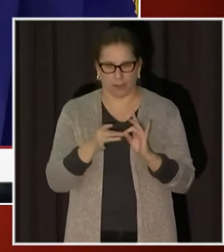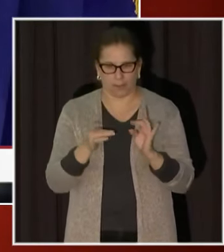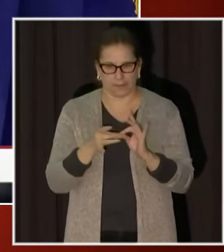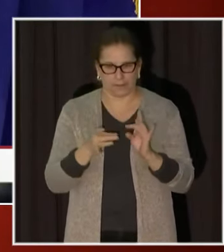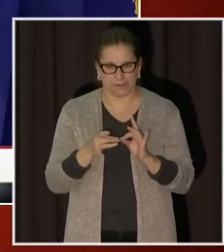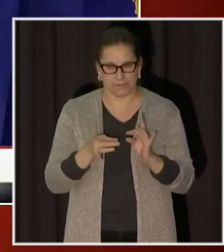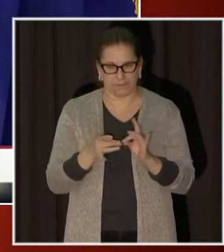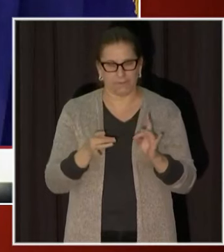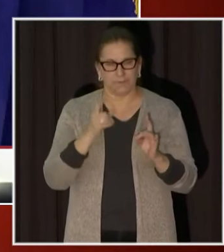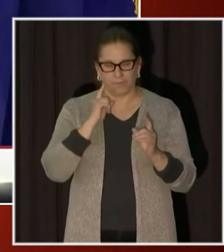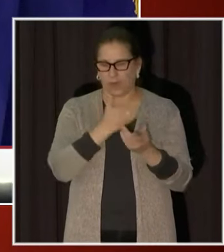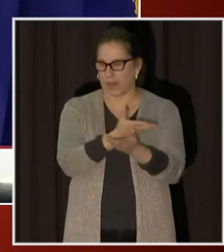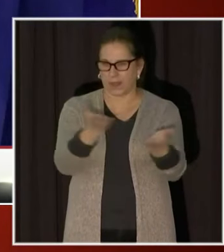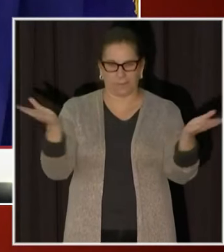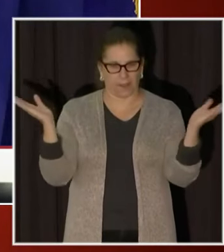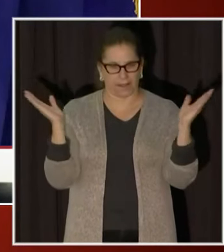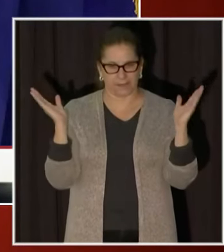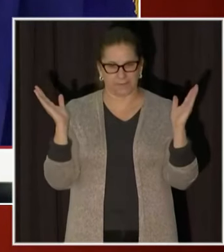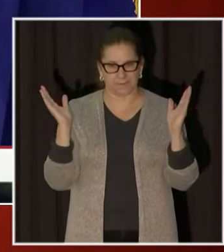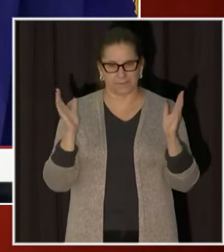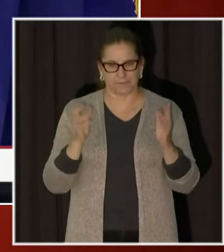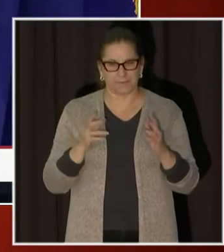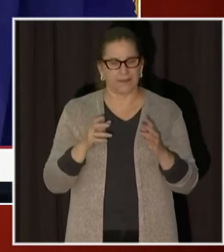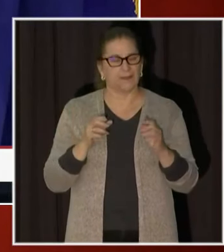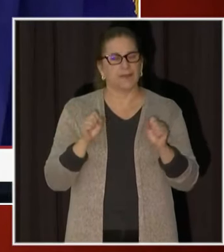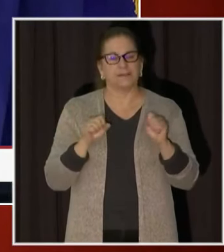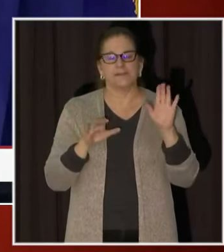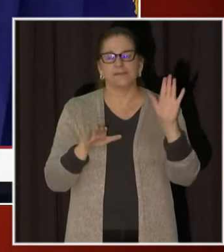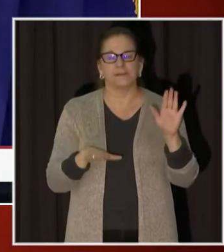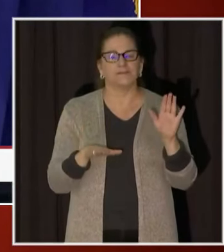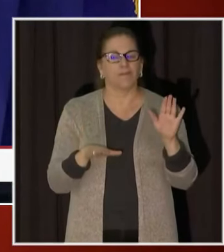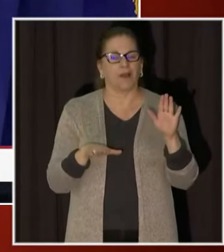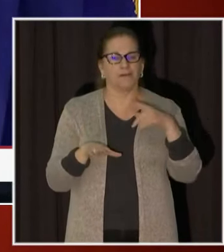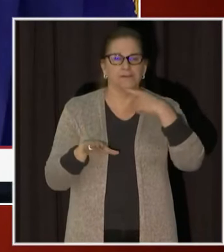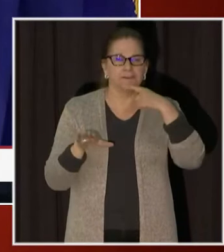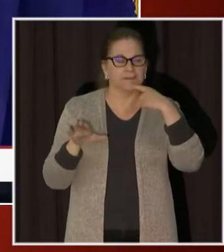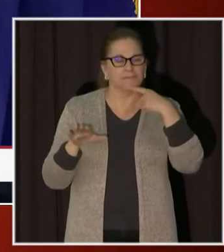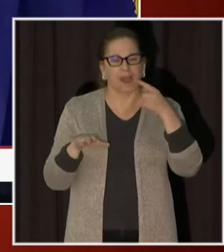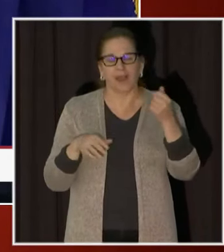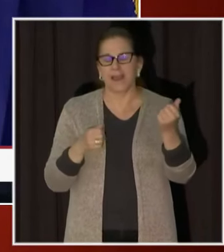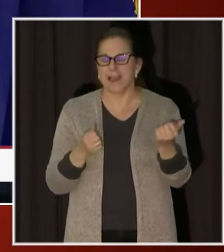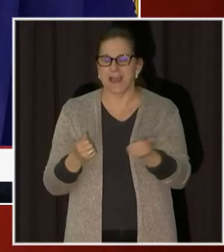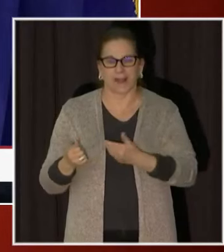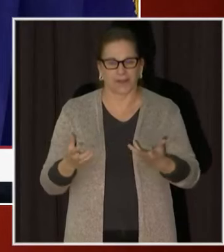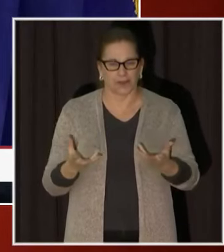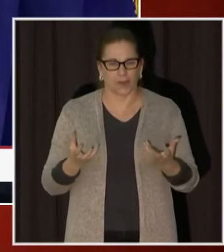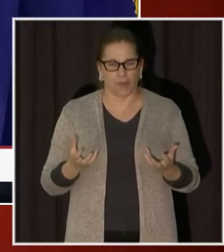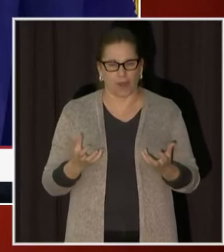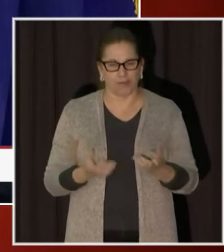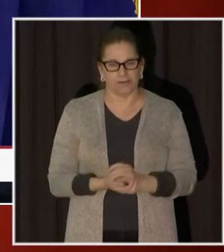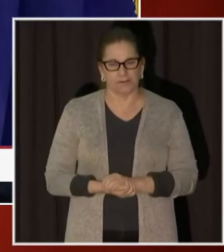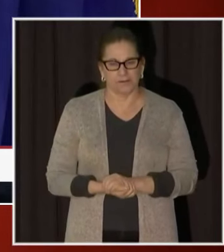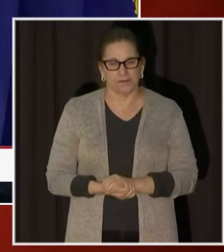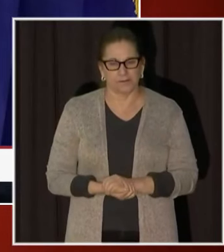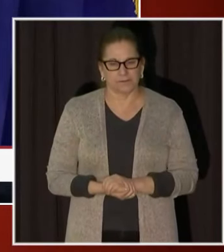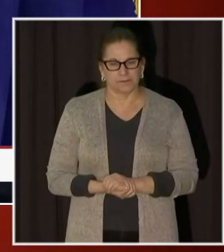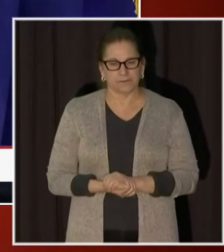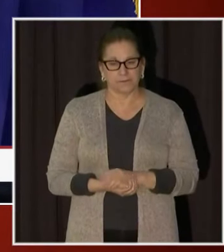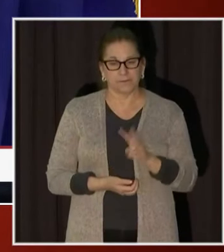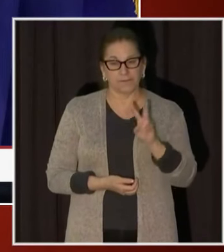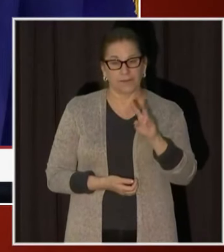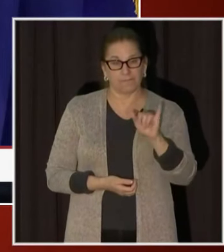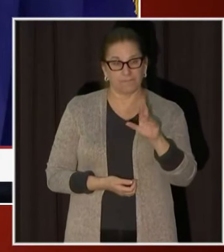can testify on any aspect of the budget. But because the hearings are virtual, that means that individuals will have